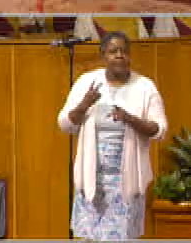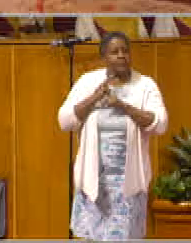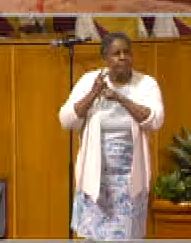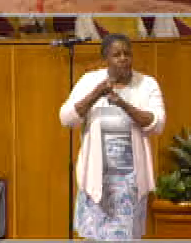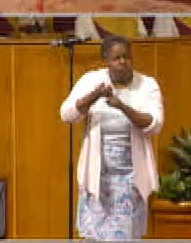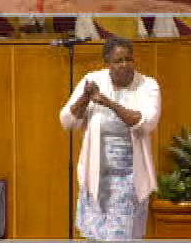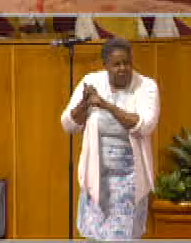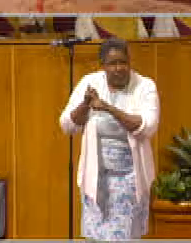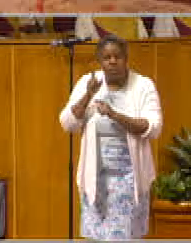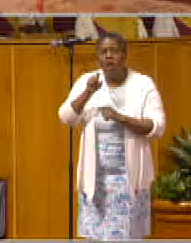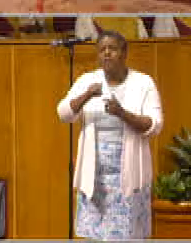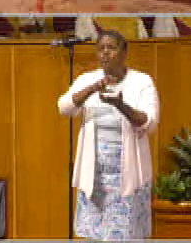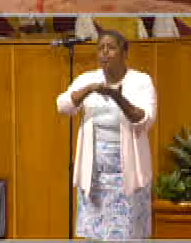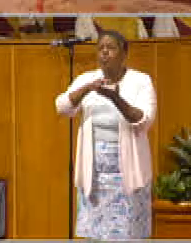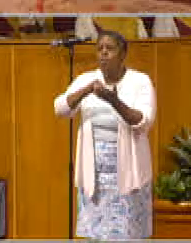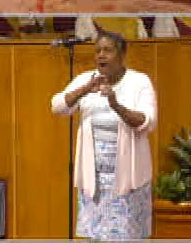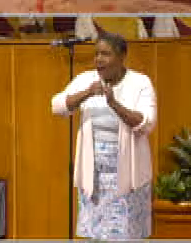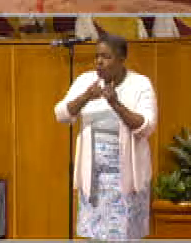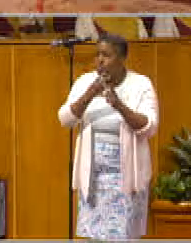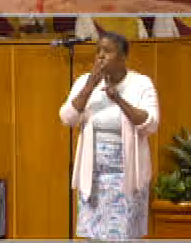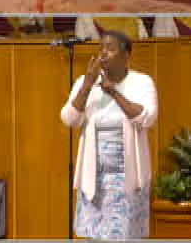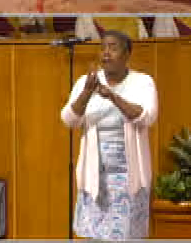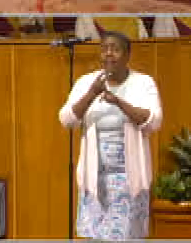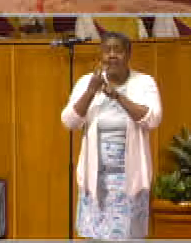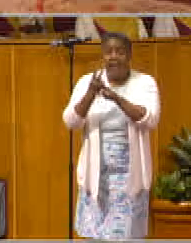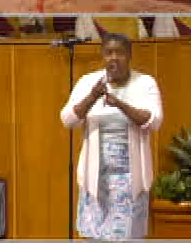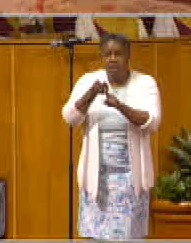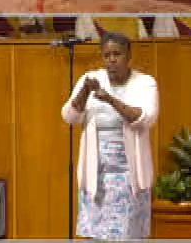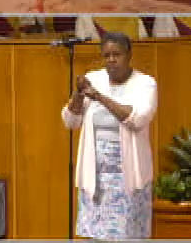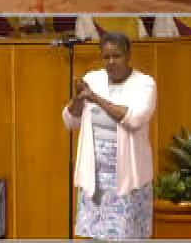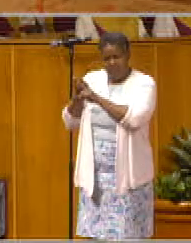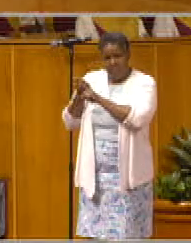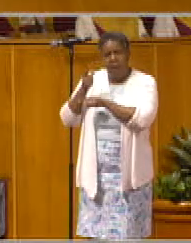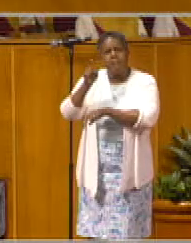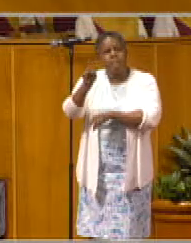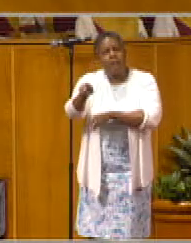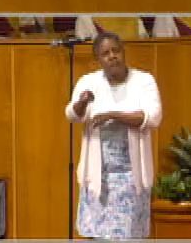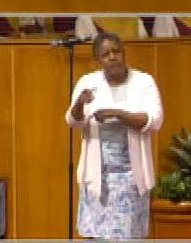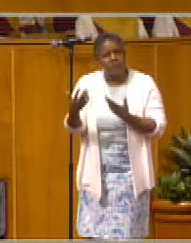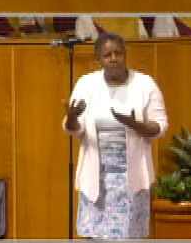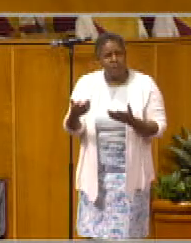You've got to learn to take care of yourself.